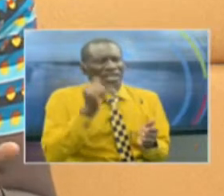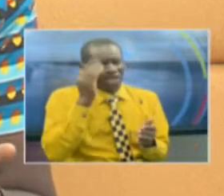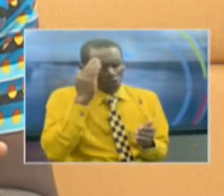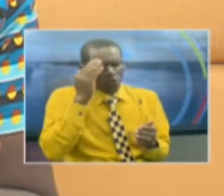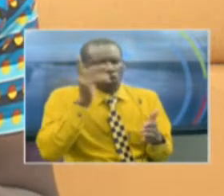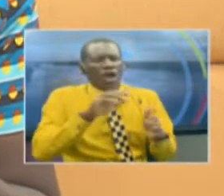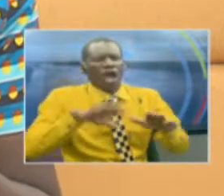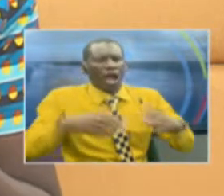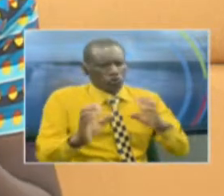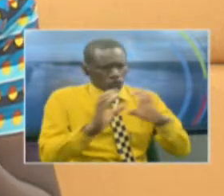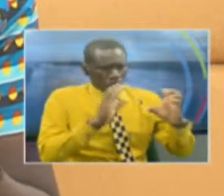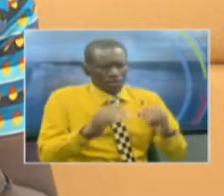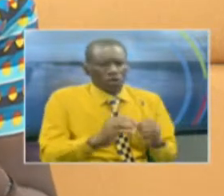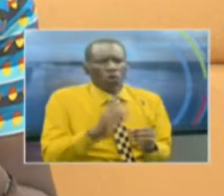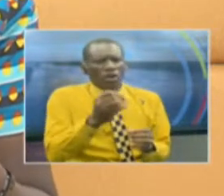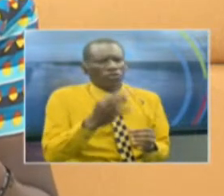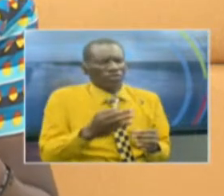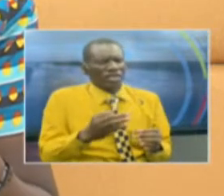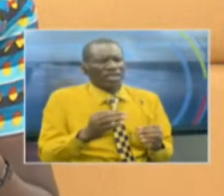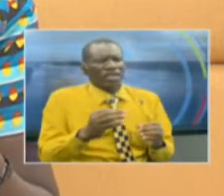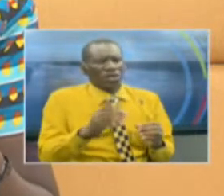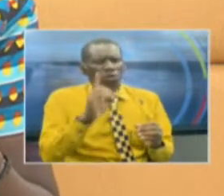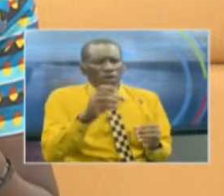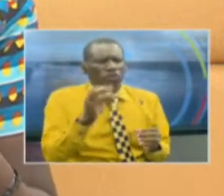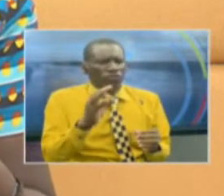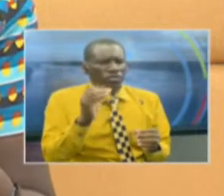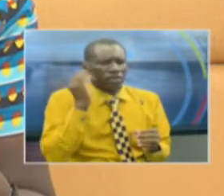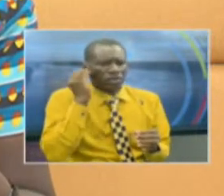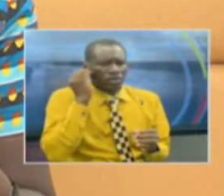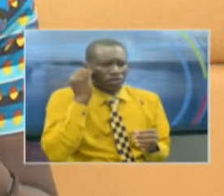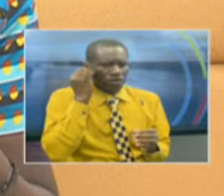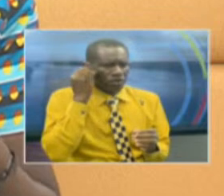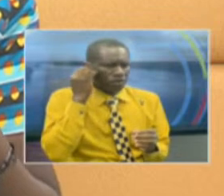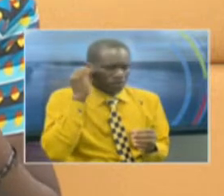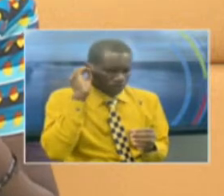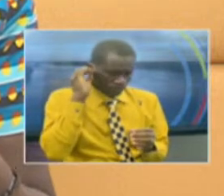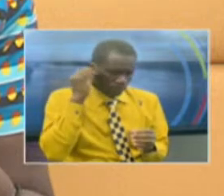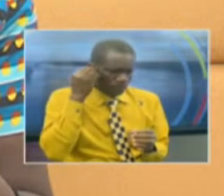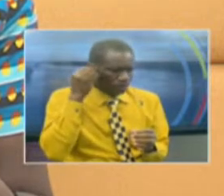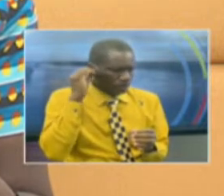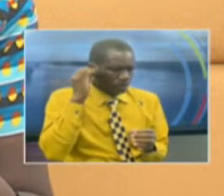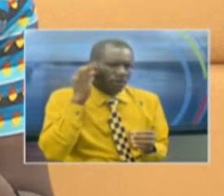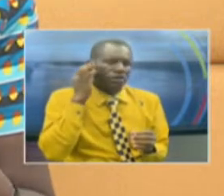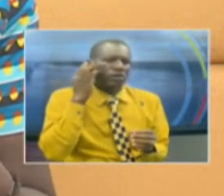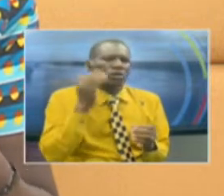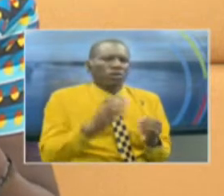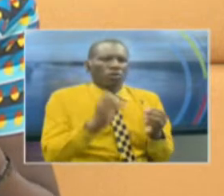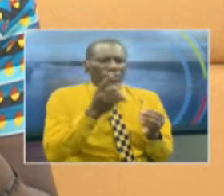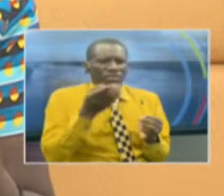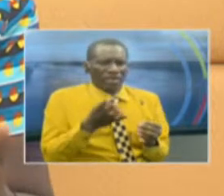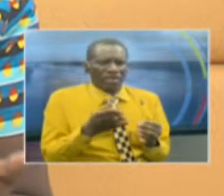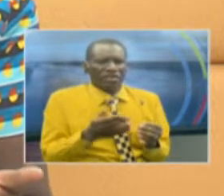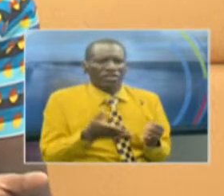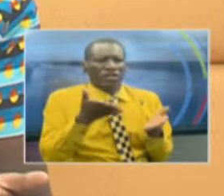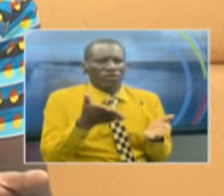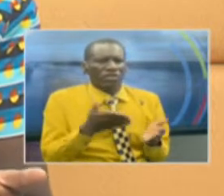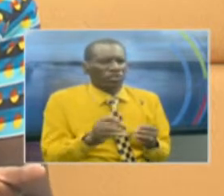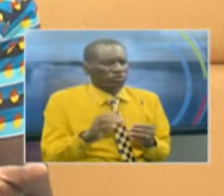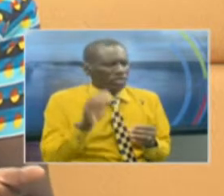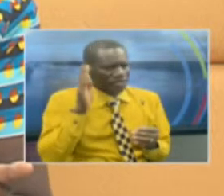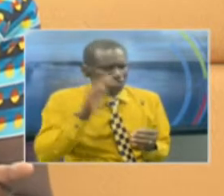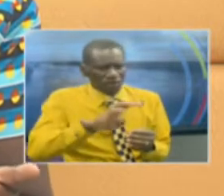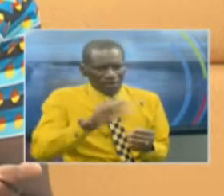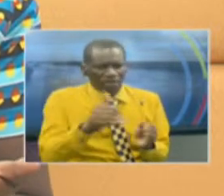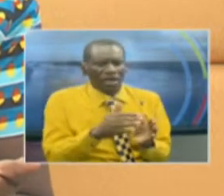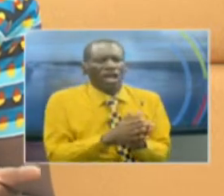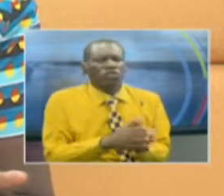disconnect. Because one of the highest needs of a child is emotional connection. and is to be listened to and to